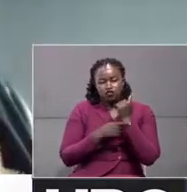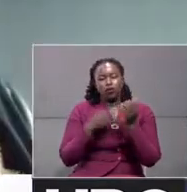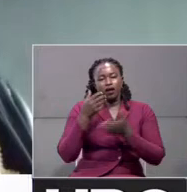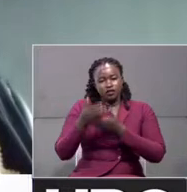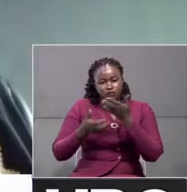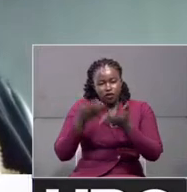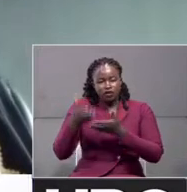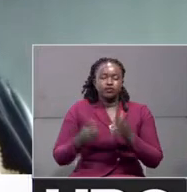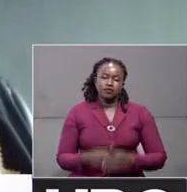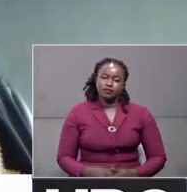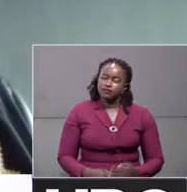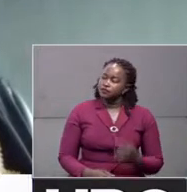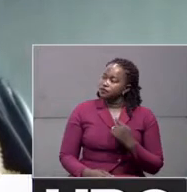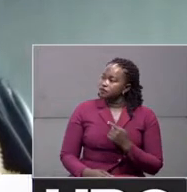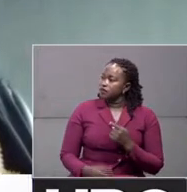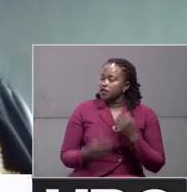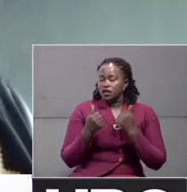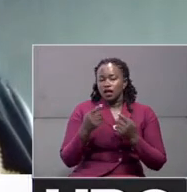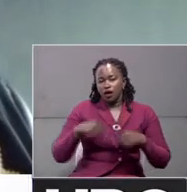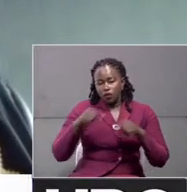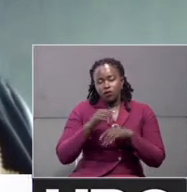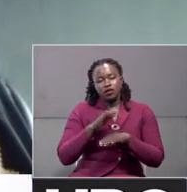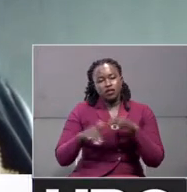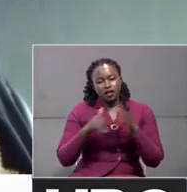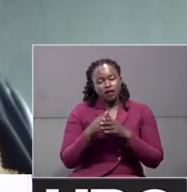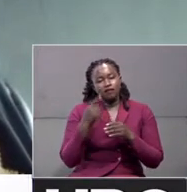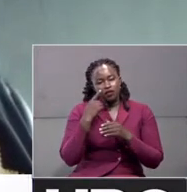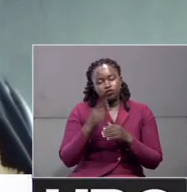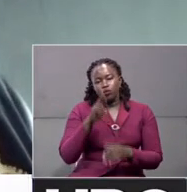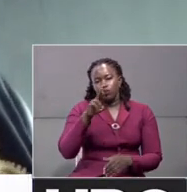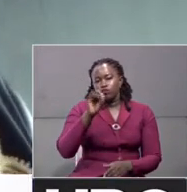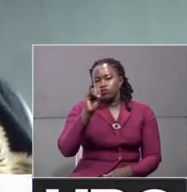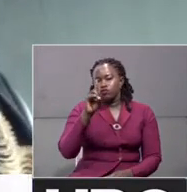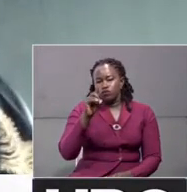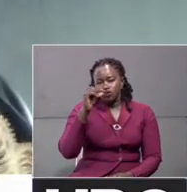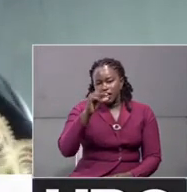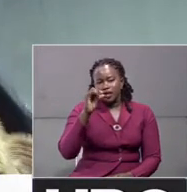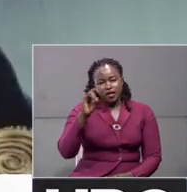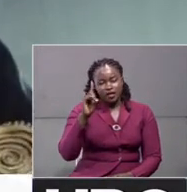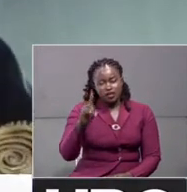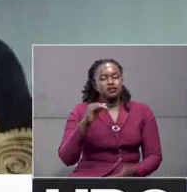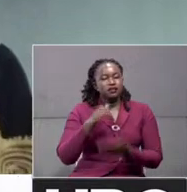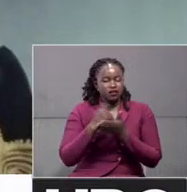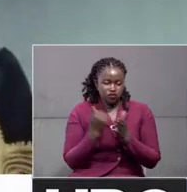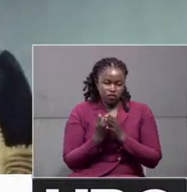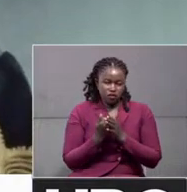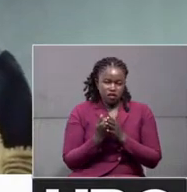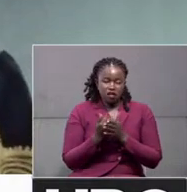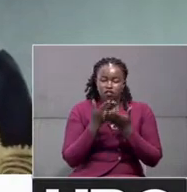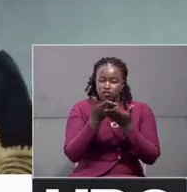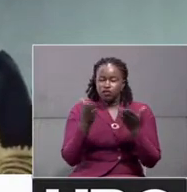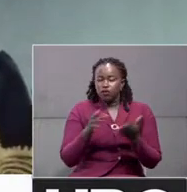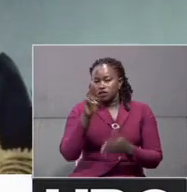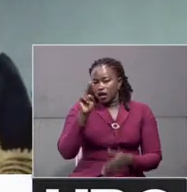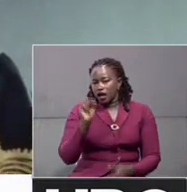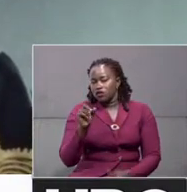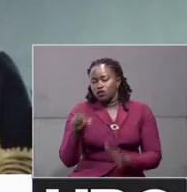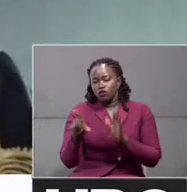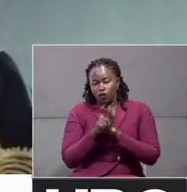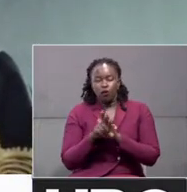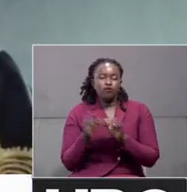not find the impeded sections of the Anti-Homosexuality Act authorize unlawful entry